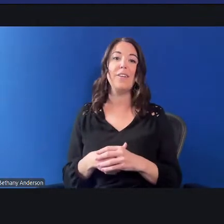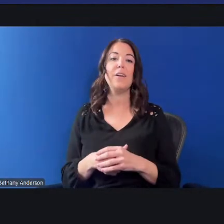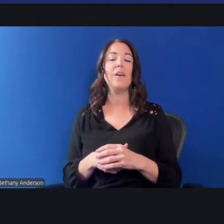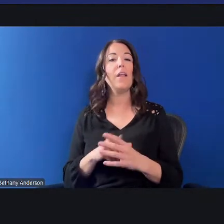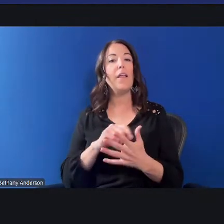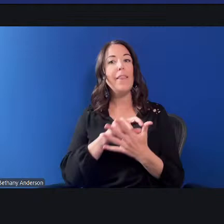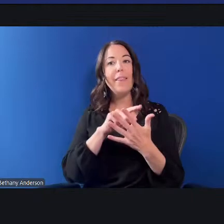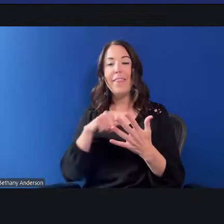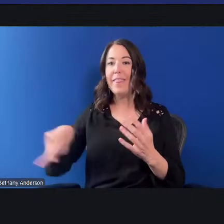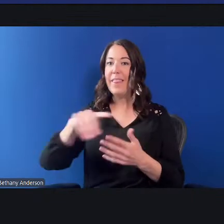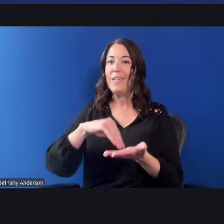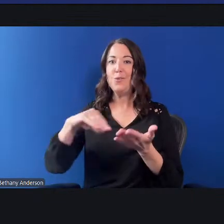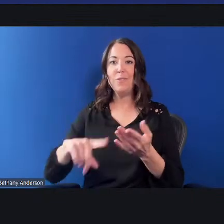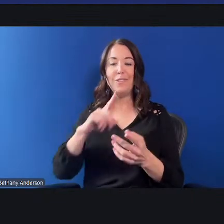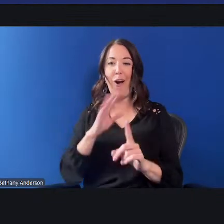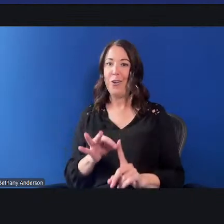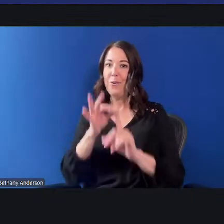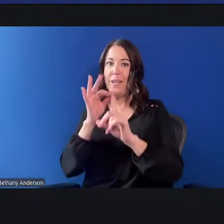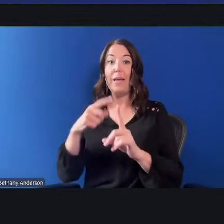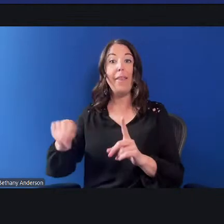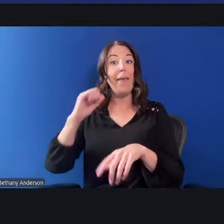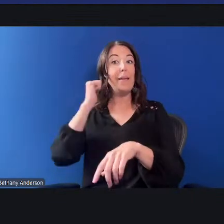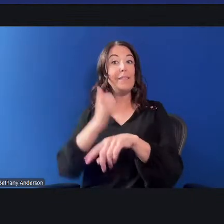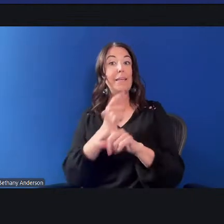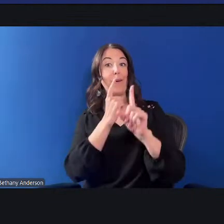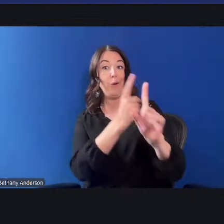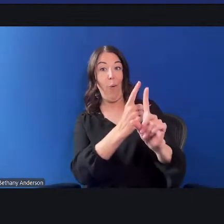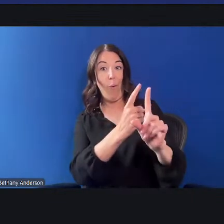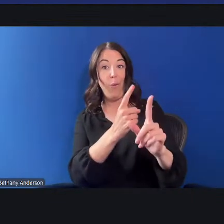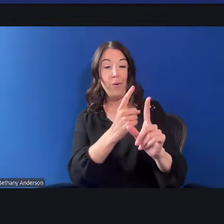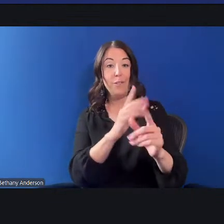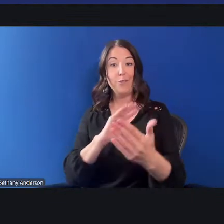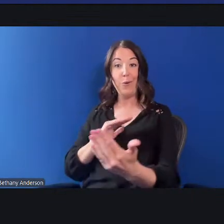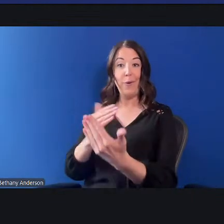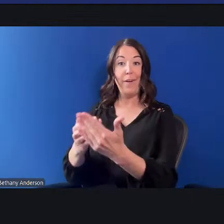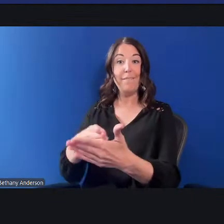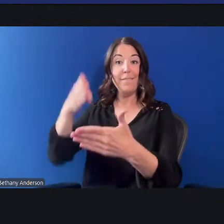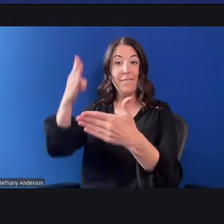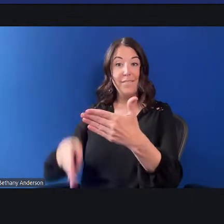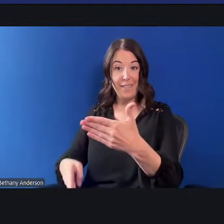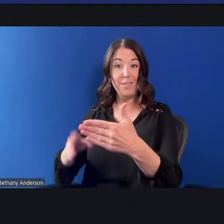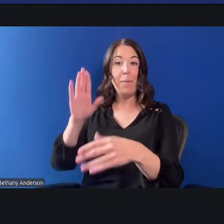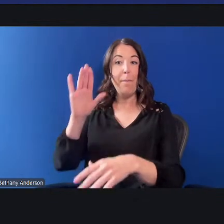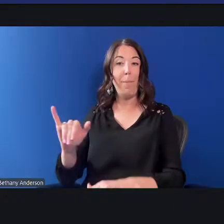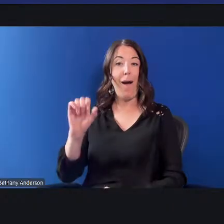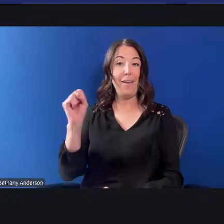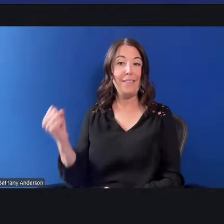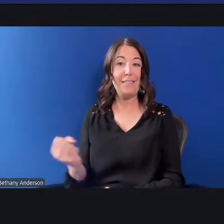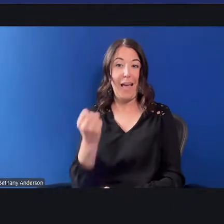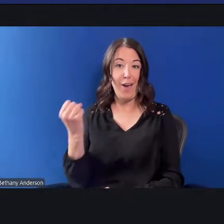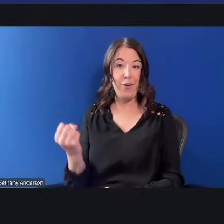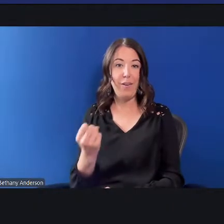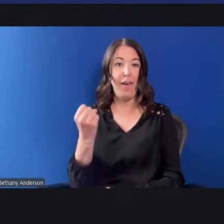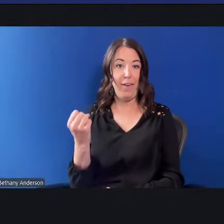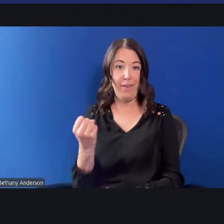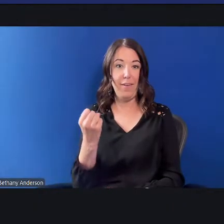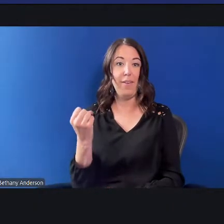unique in that they had set a goal for themselves to finish by Saturday. And I think